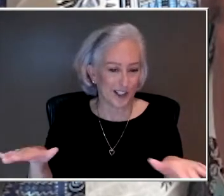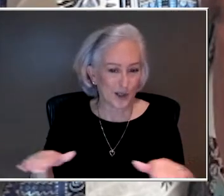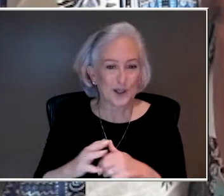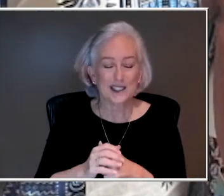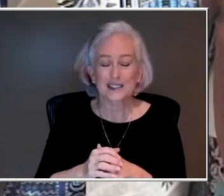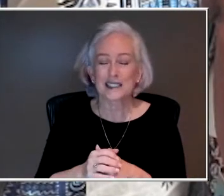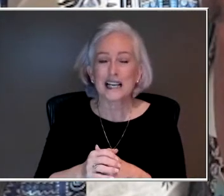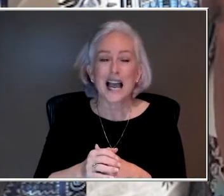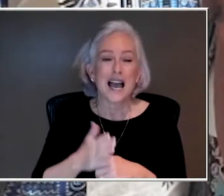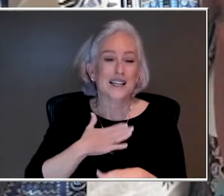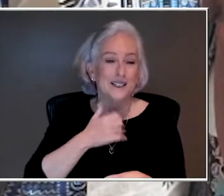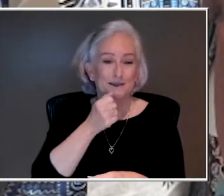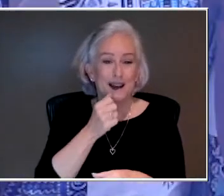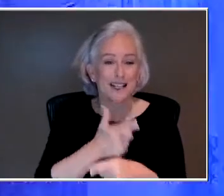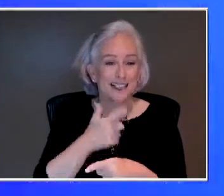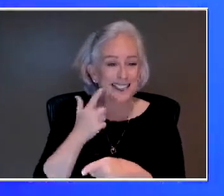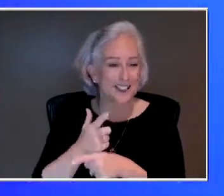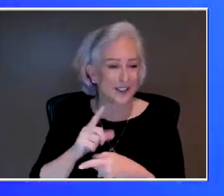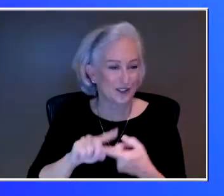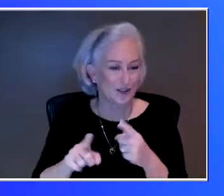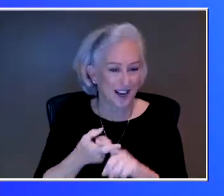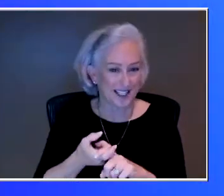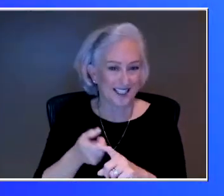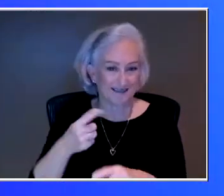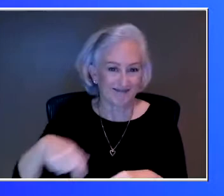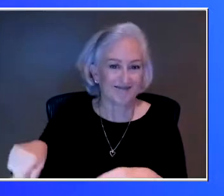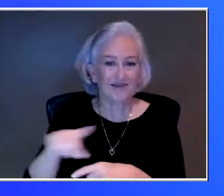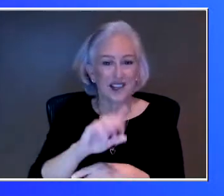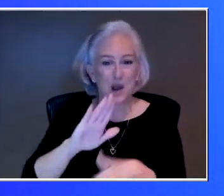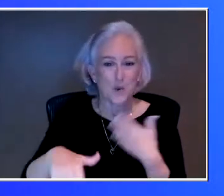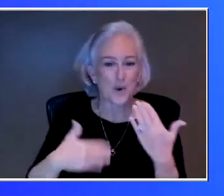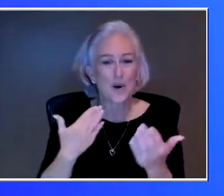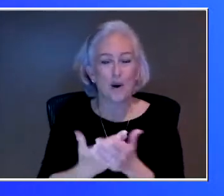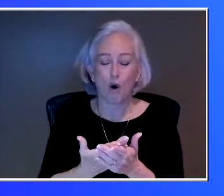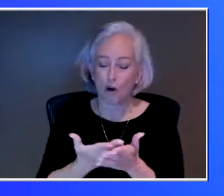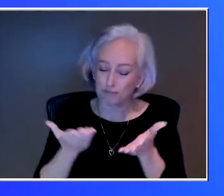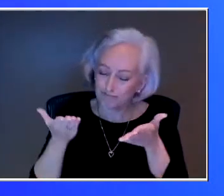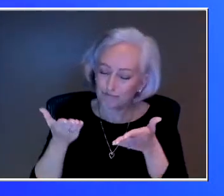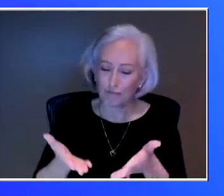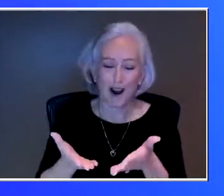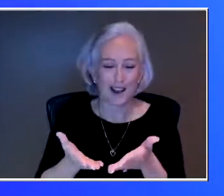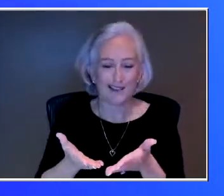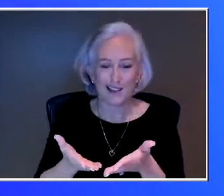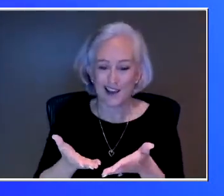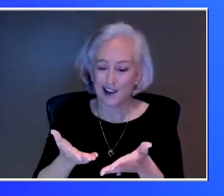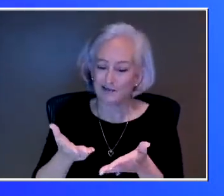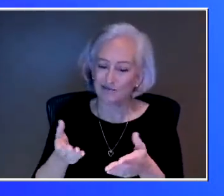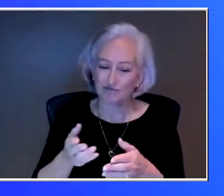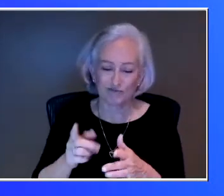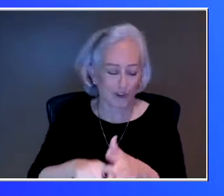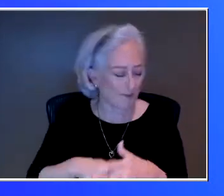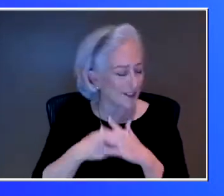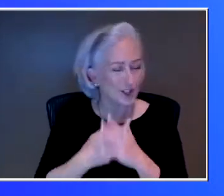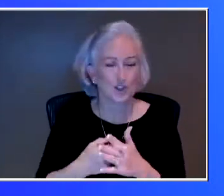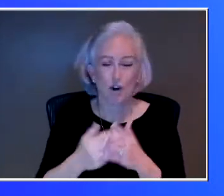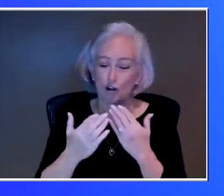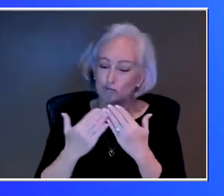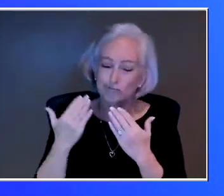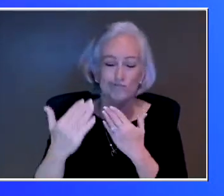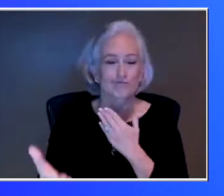sister friends. They were all right there, front and center from the very beginning, and it was just